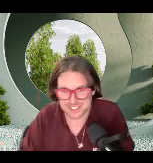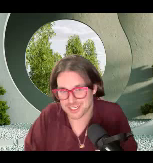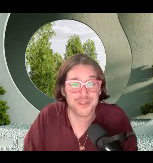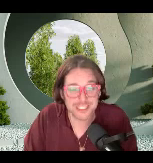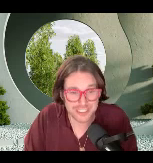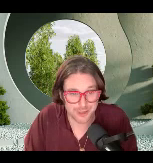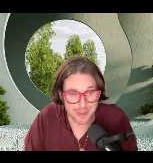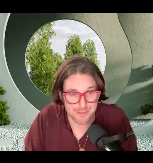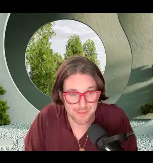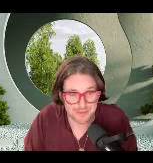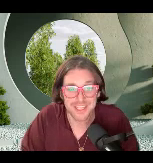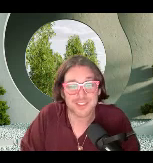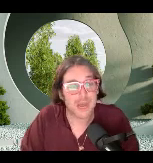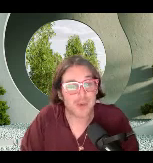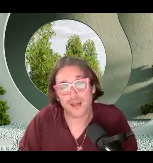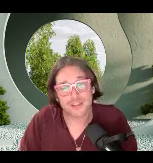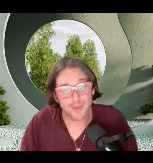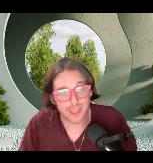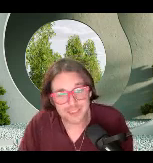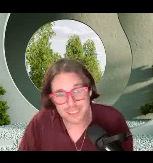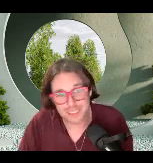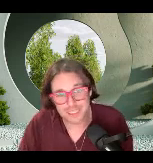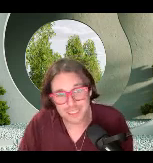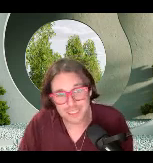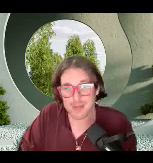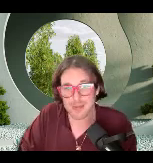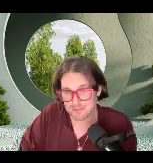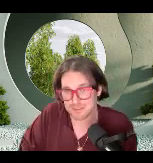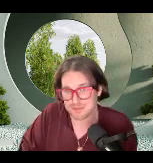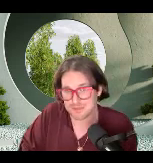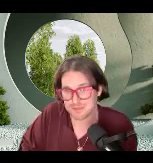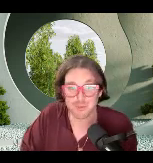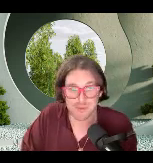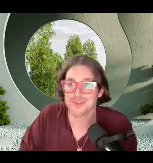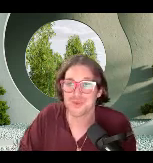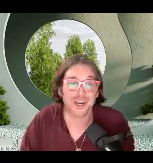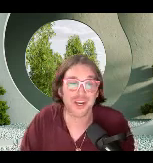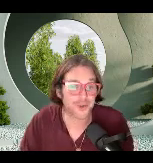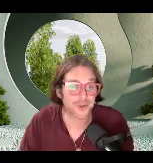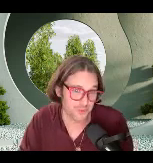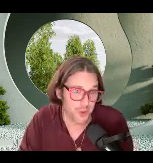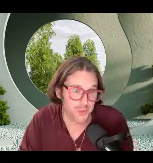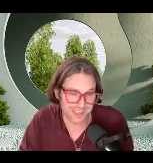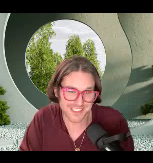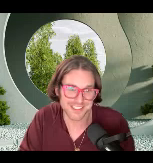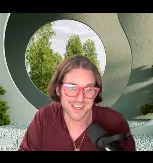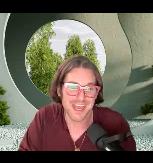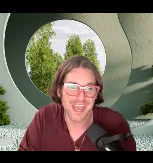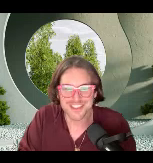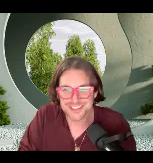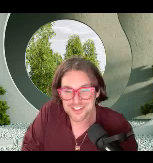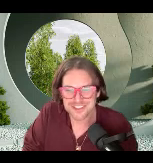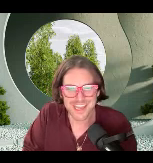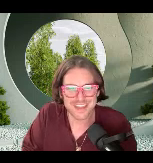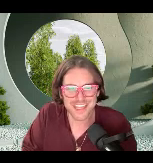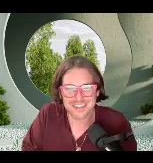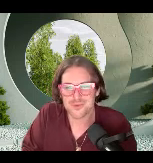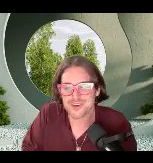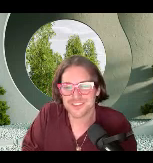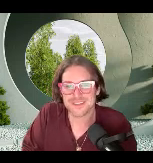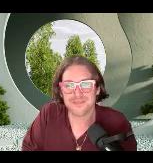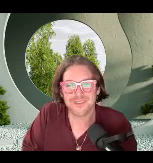him downstairs for me. But if you hear an interruption, this is how we also make accessible Teams meeting and webinars. We are going to roll with it and